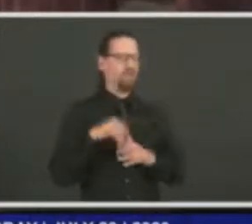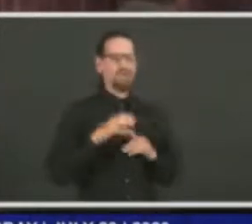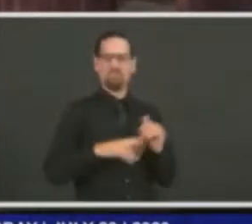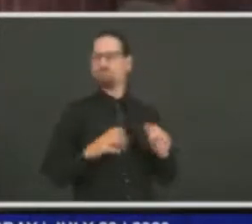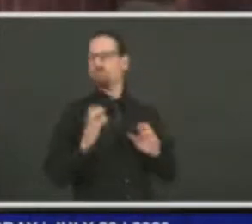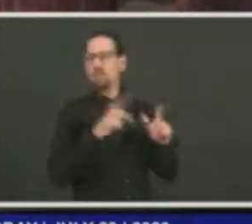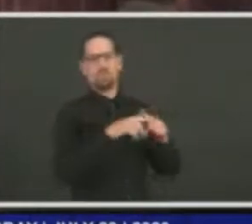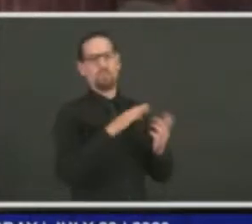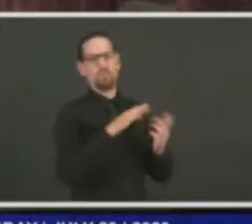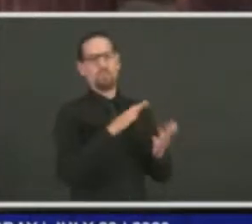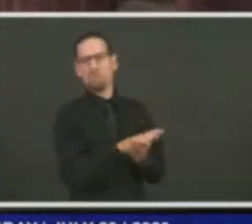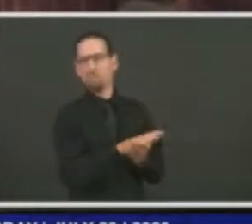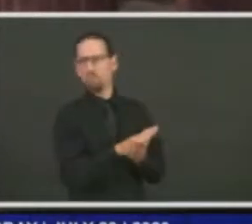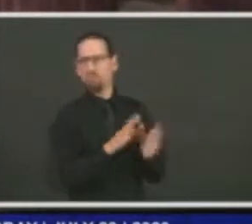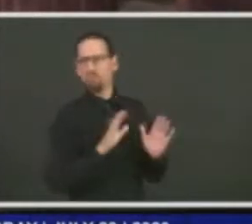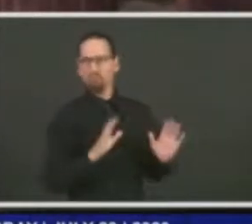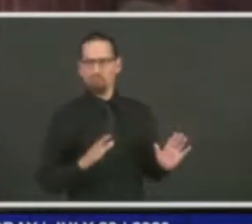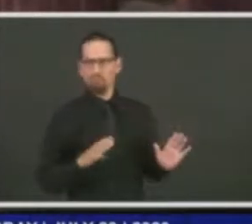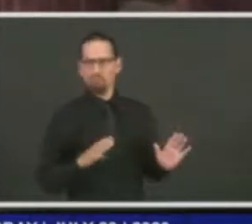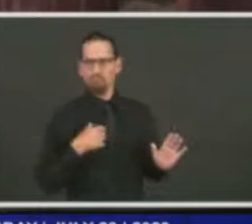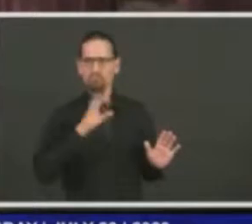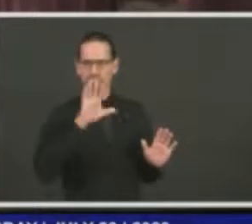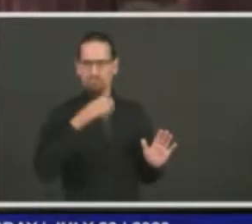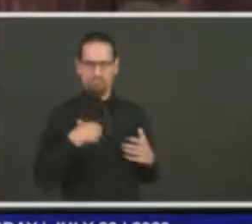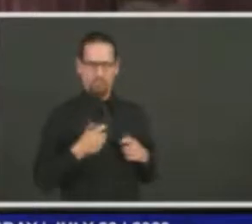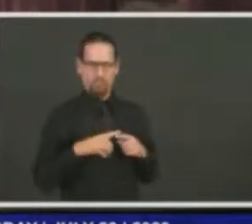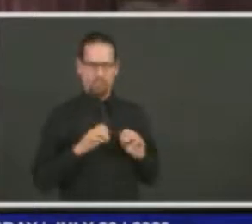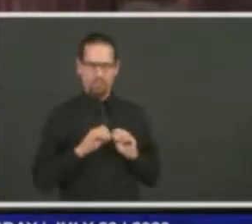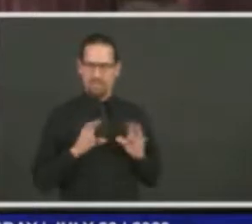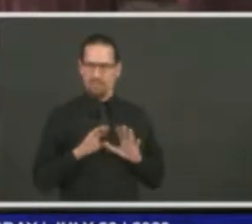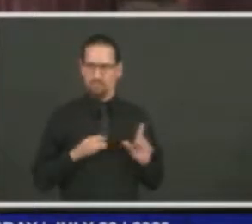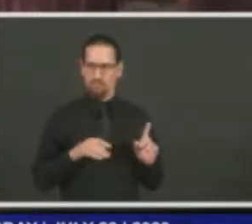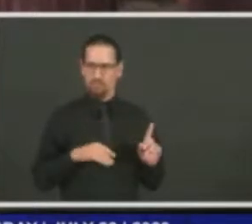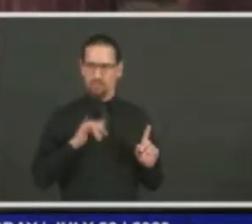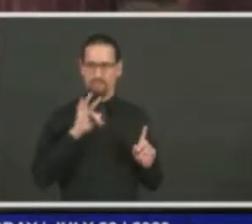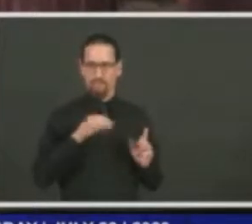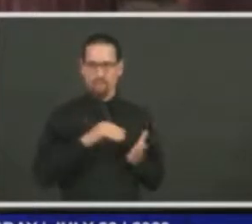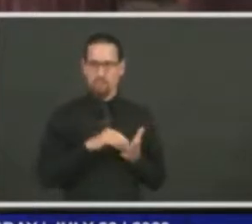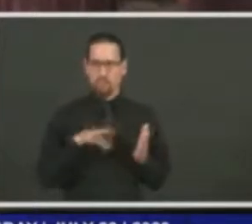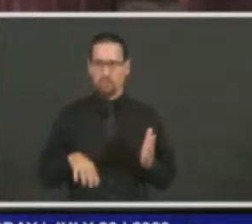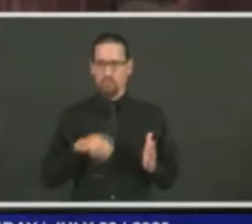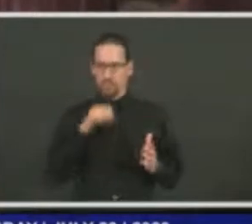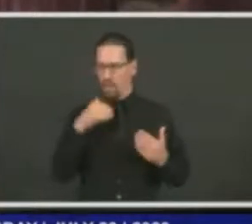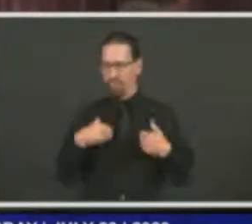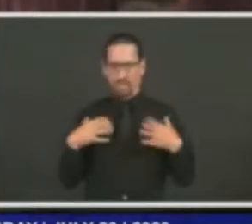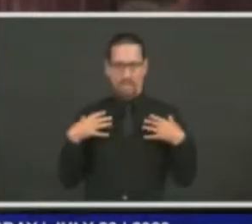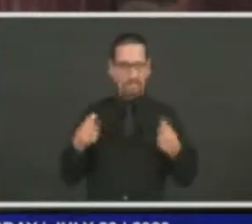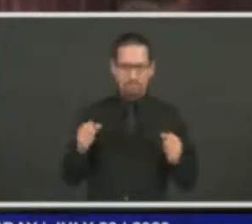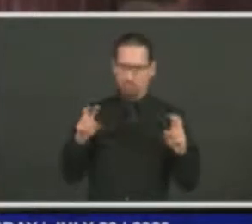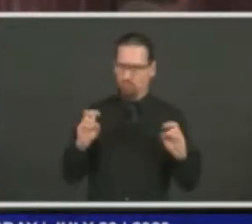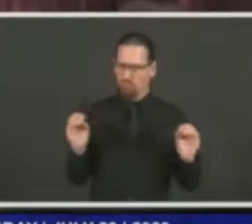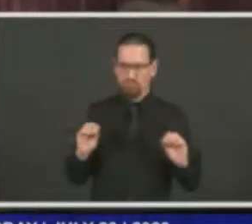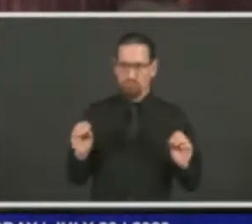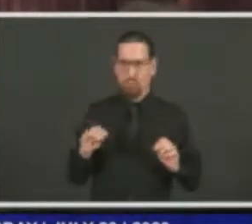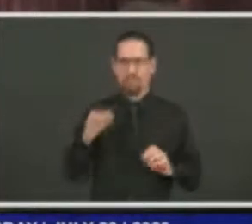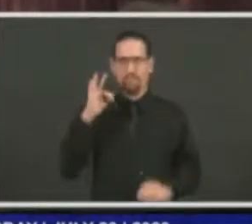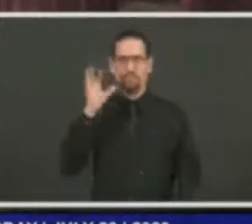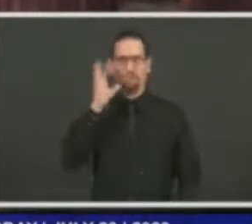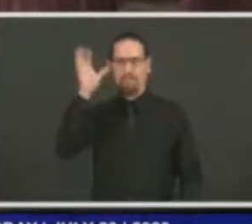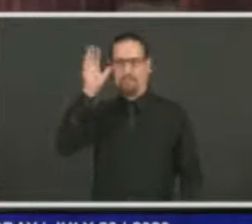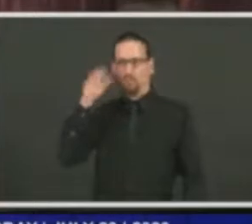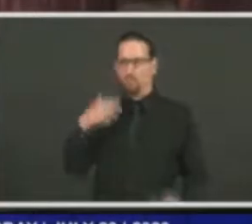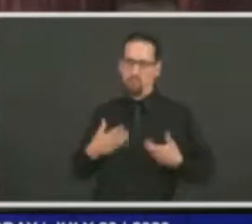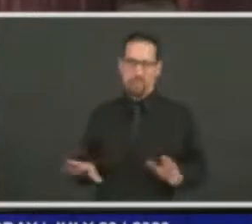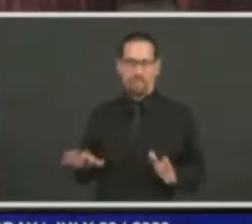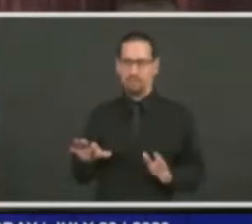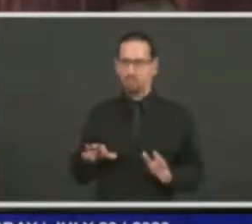sure that we're clear. Are you saying that even if the student doesn't have a health issue or is immunocompromised, if a parent doesn't want to send them back,